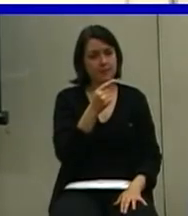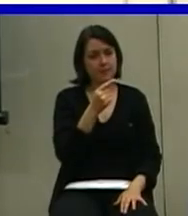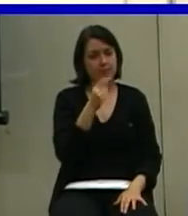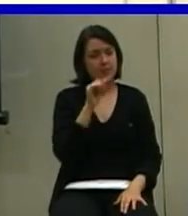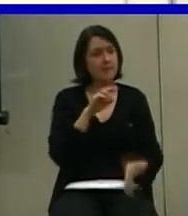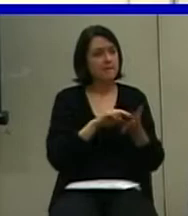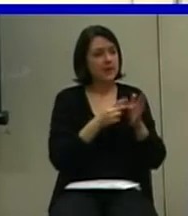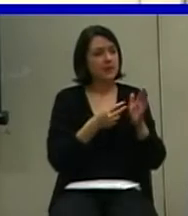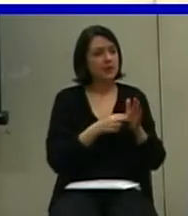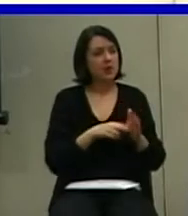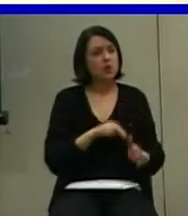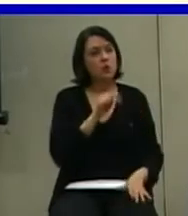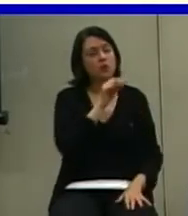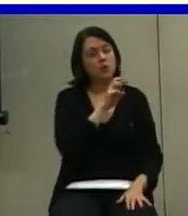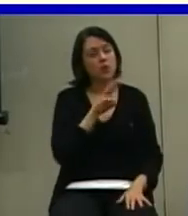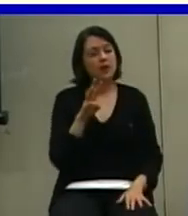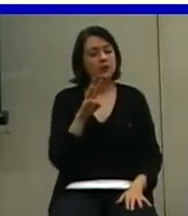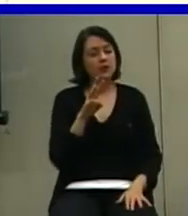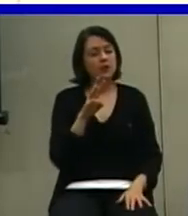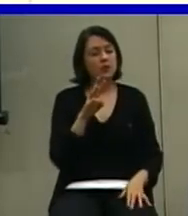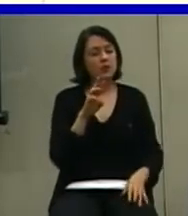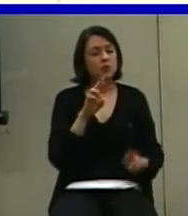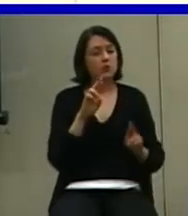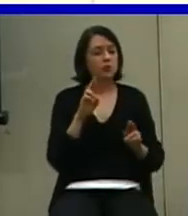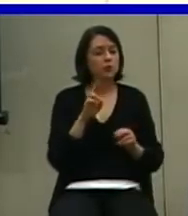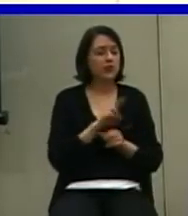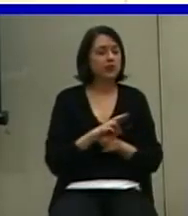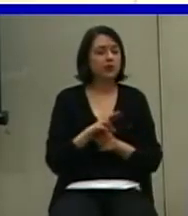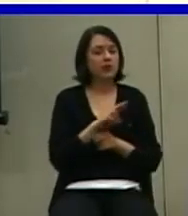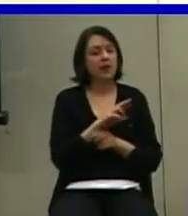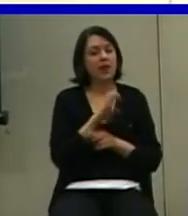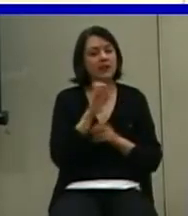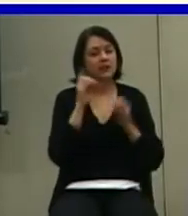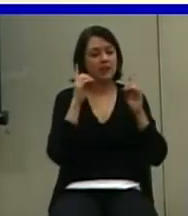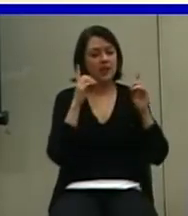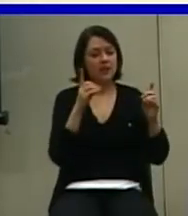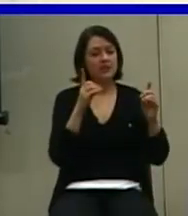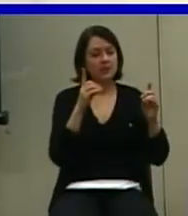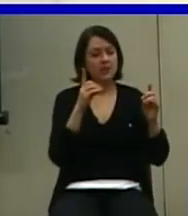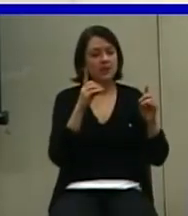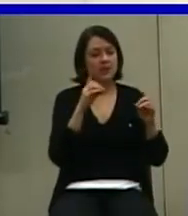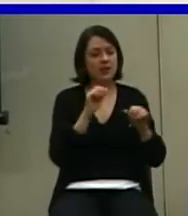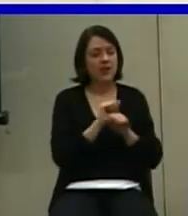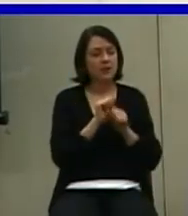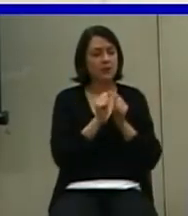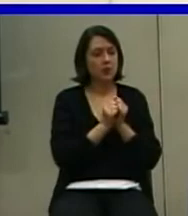That stands for Northwest Regional Education Laboratory.